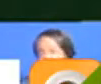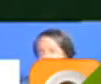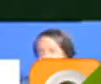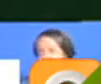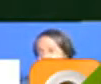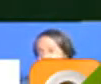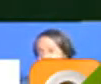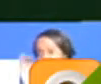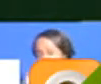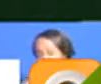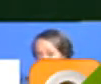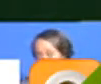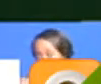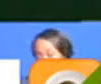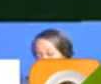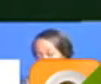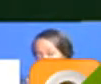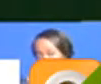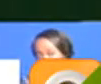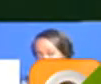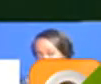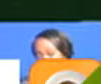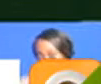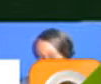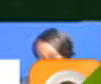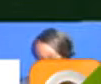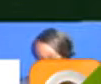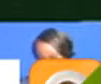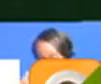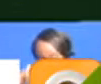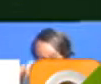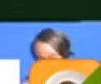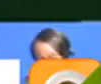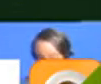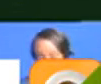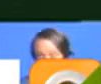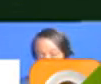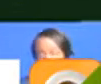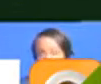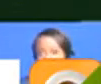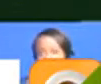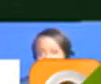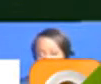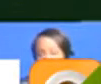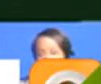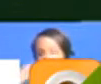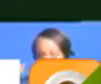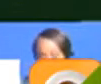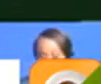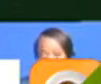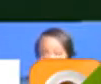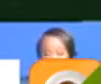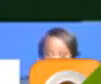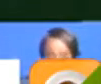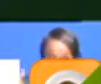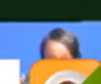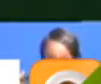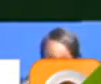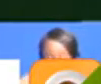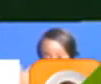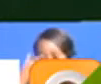34 counties. This year, we even have a broader mandate because we have